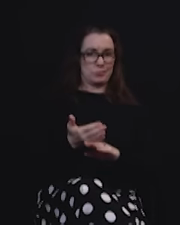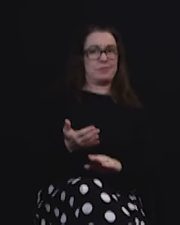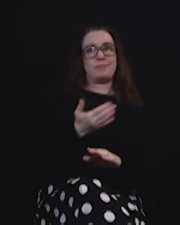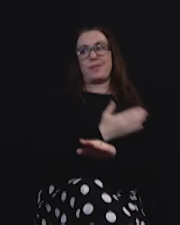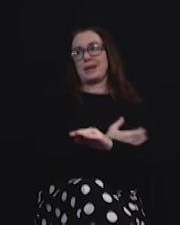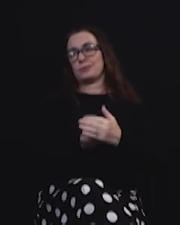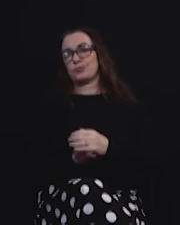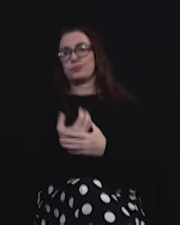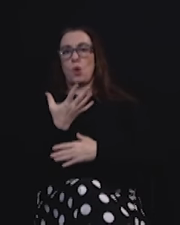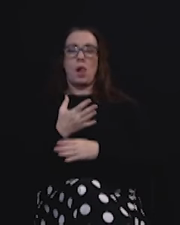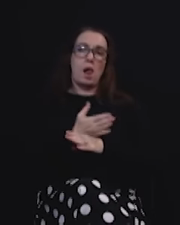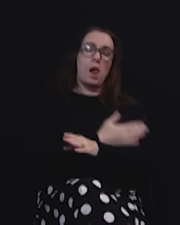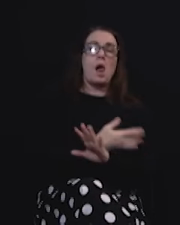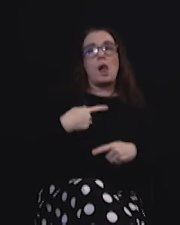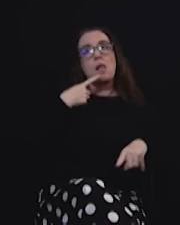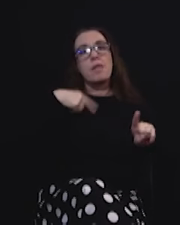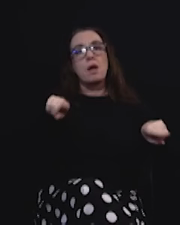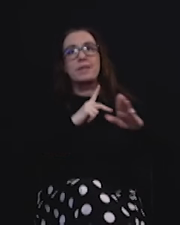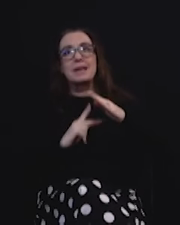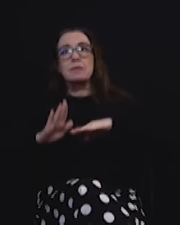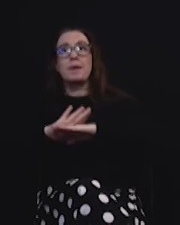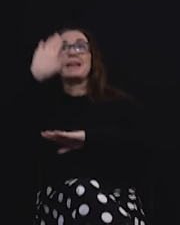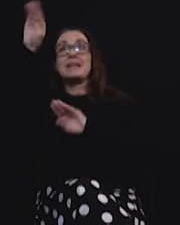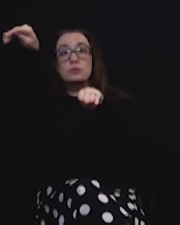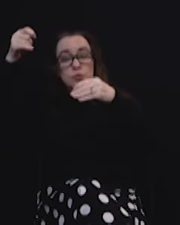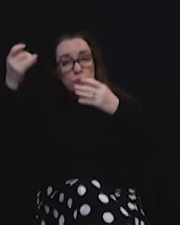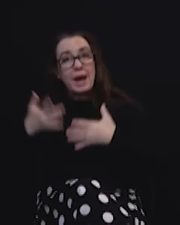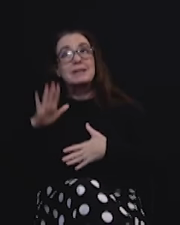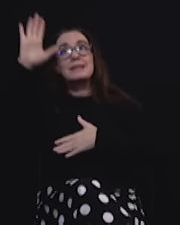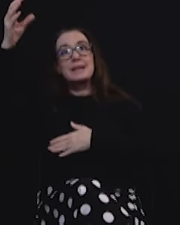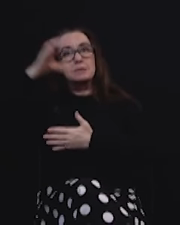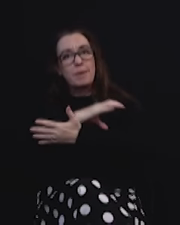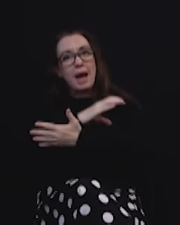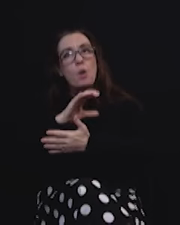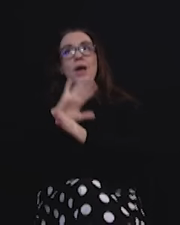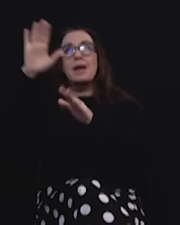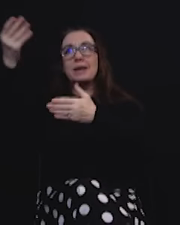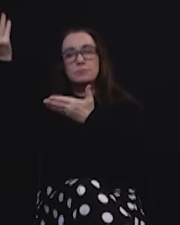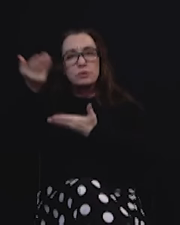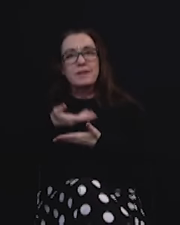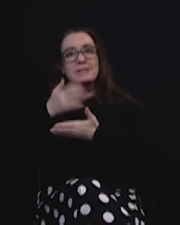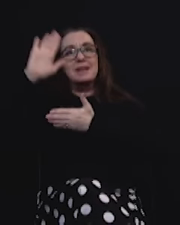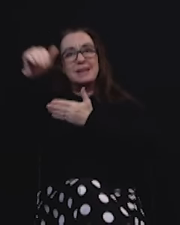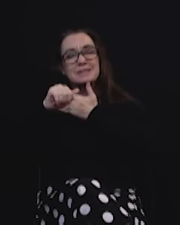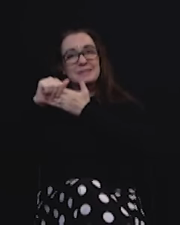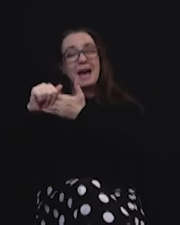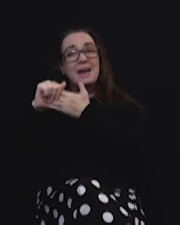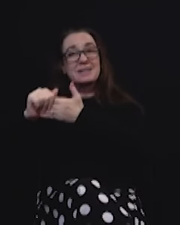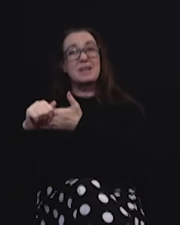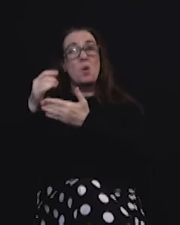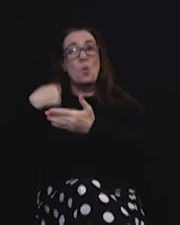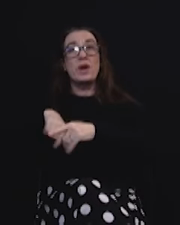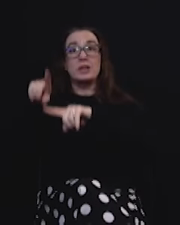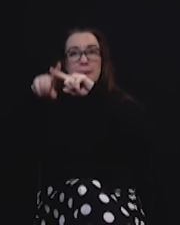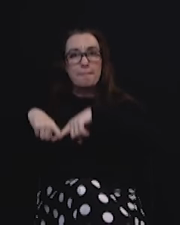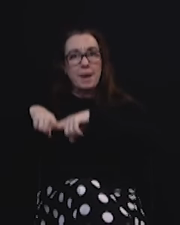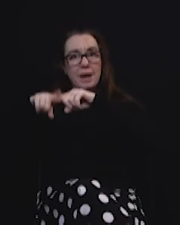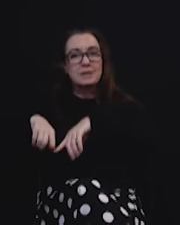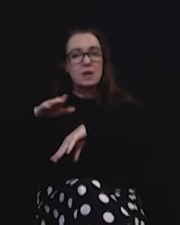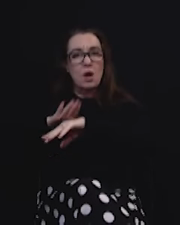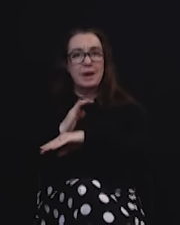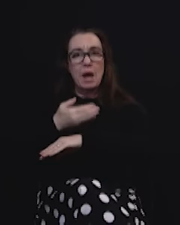grow in the life of the kingdom apart from his grace, from his power, from his provision, from his guidance. We are so utterly dependent upon